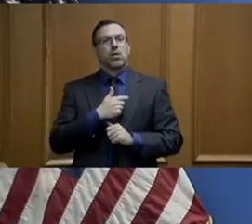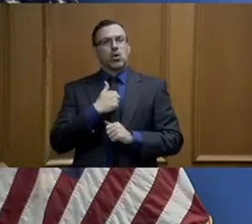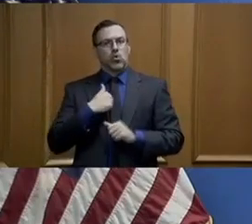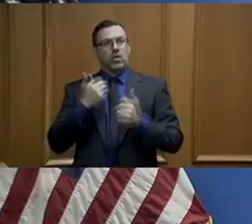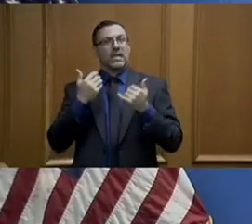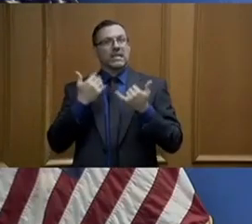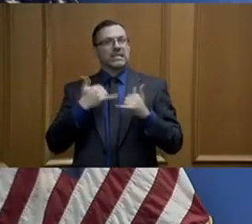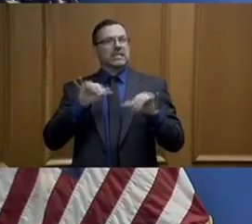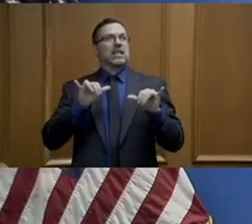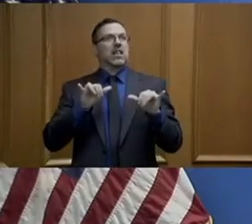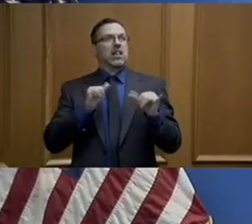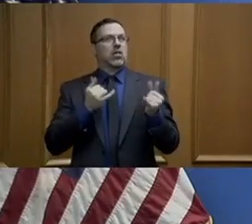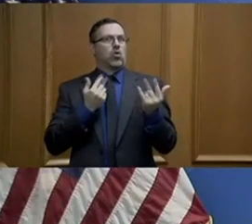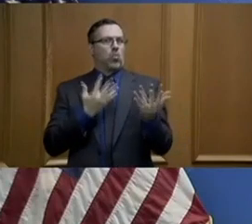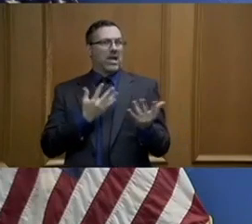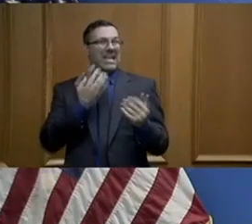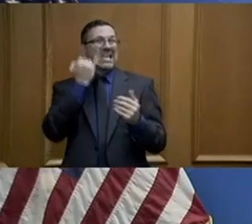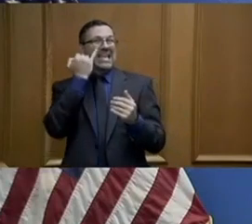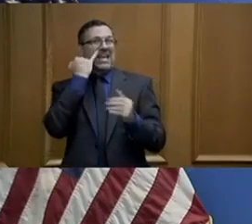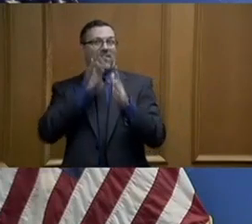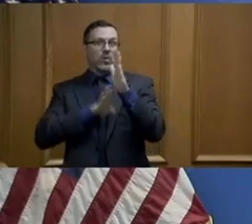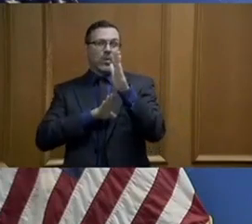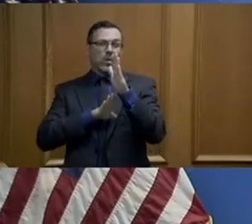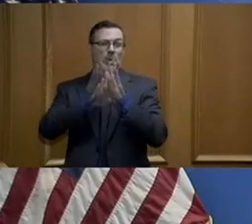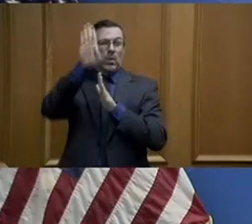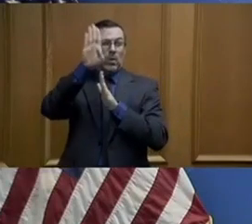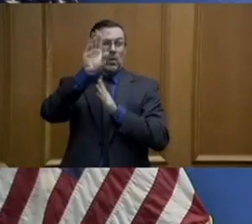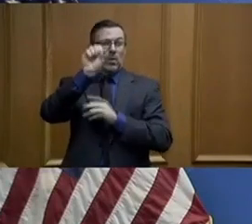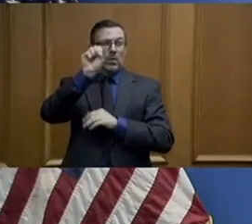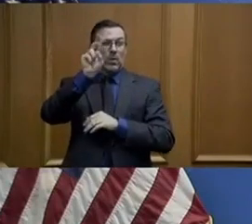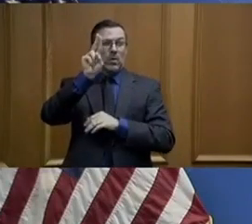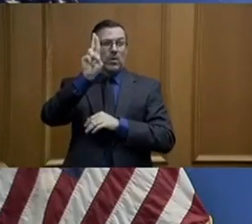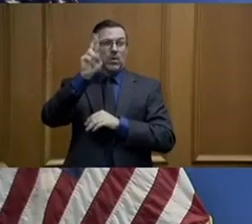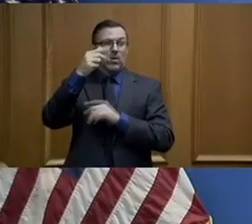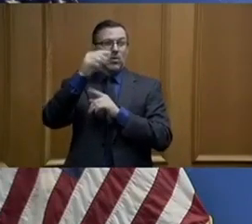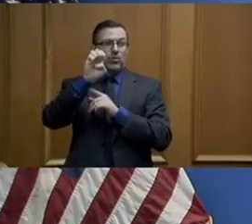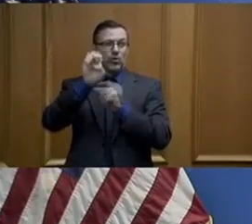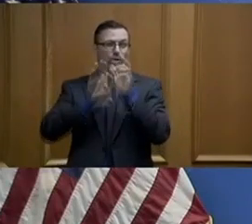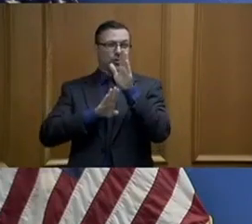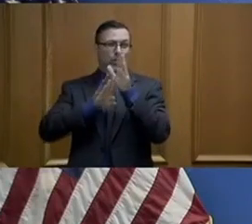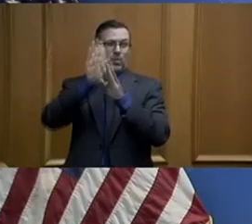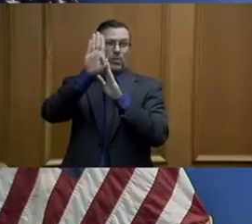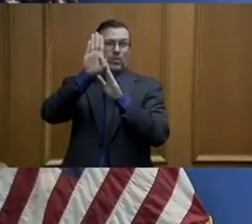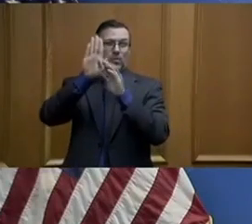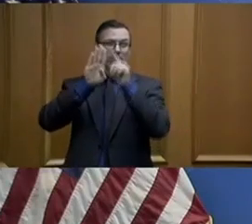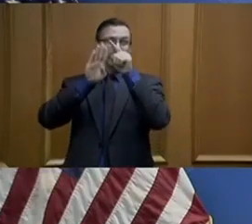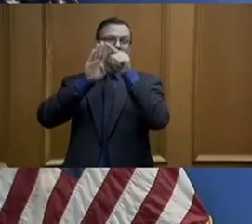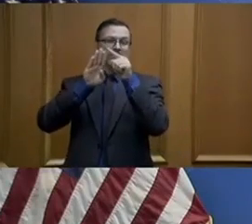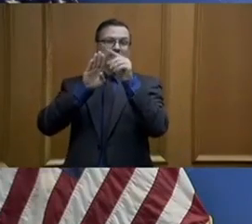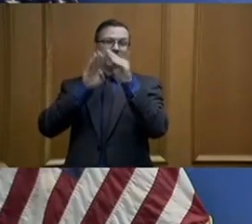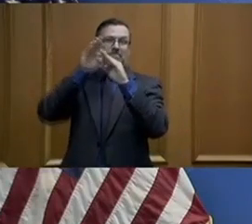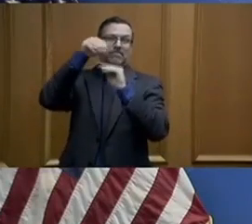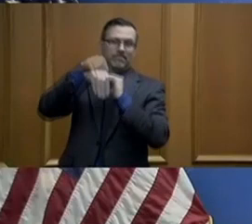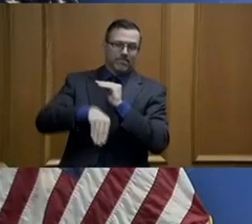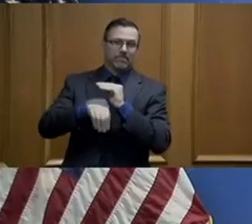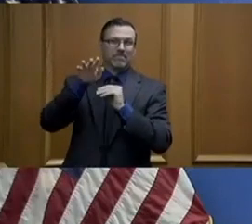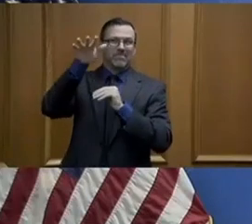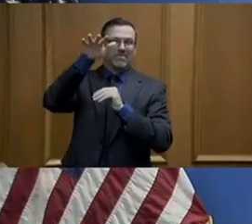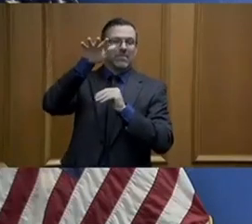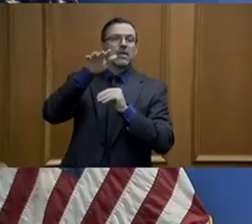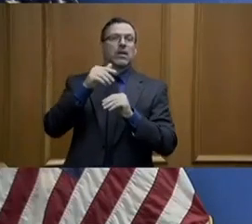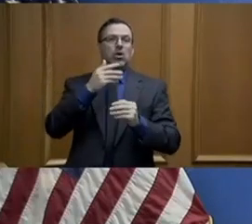place for any potential surge that may occur imminently or in the months ahead. And we thank the Army Corps of Engineers